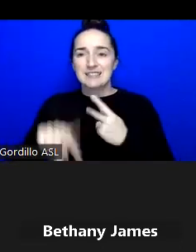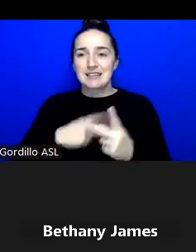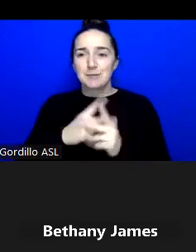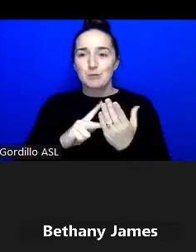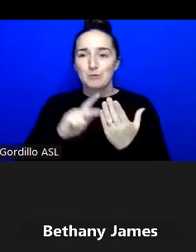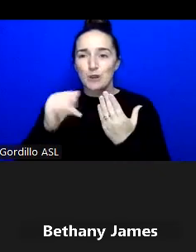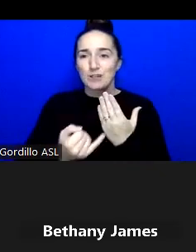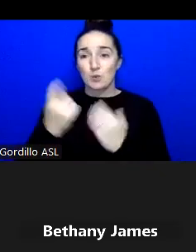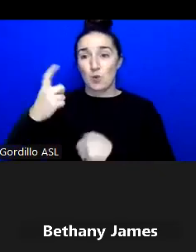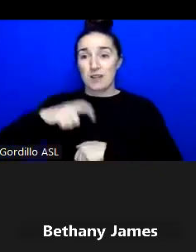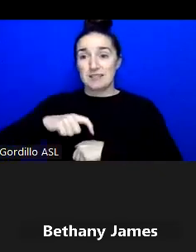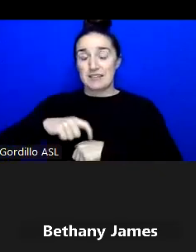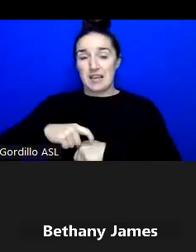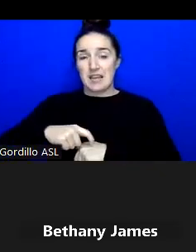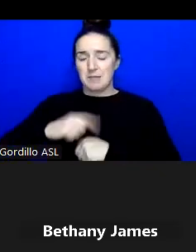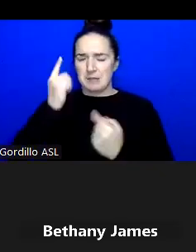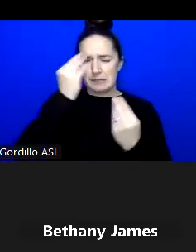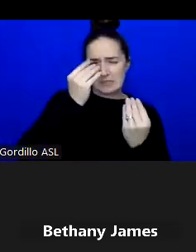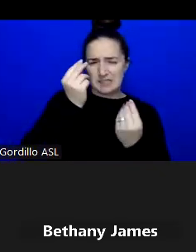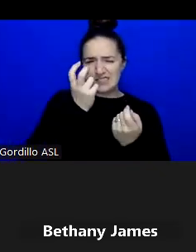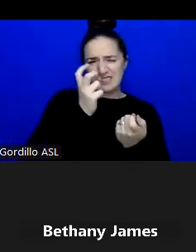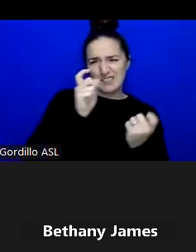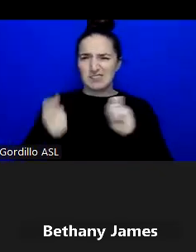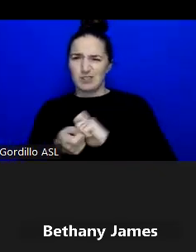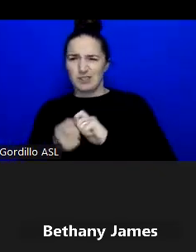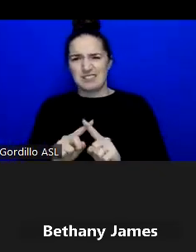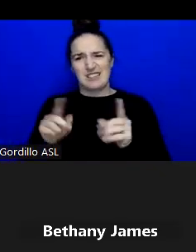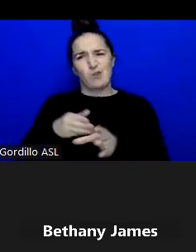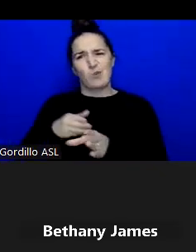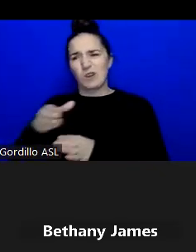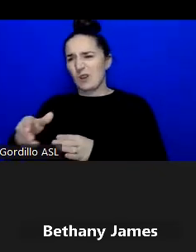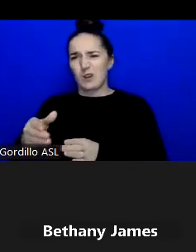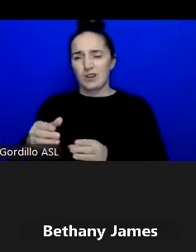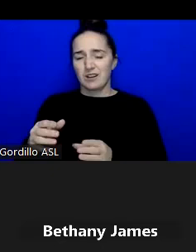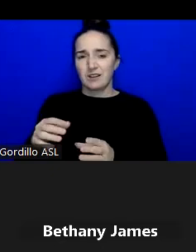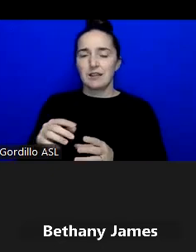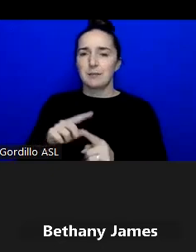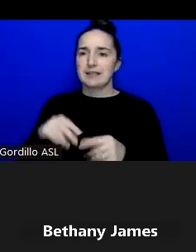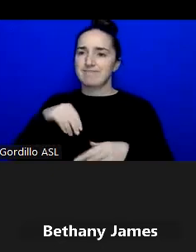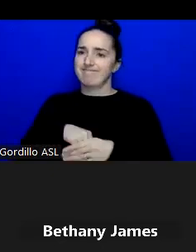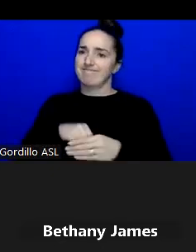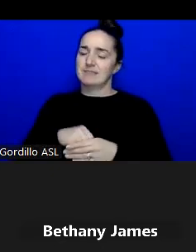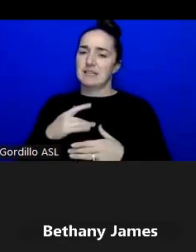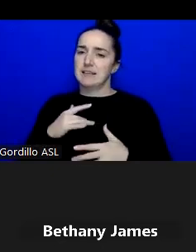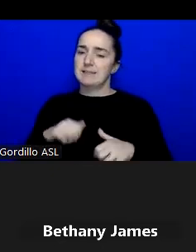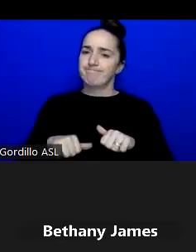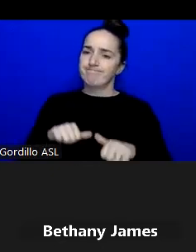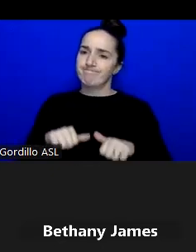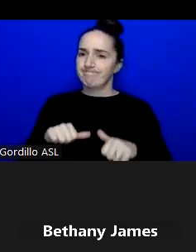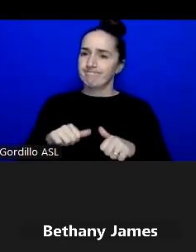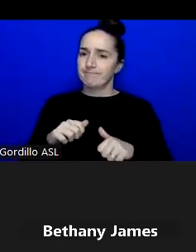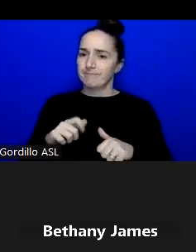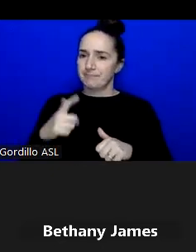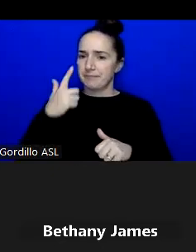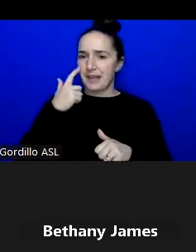considering a change in career, but he was really dissuaded internally from seeking that because he was